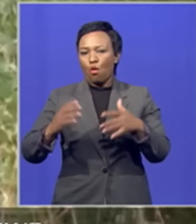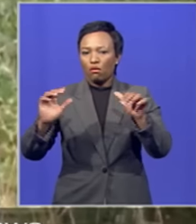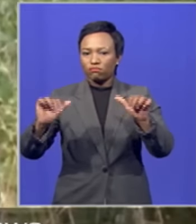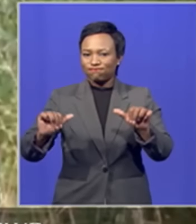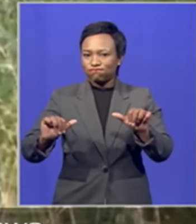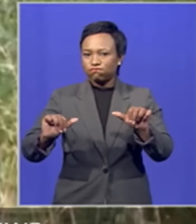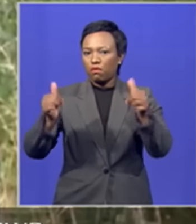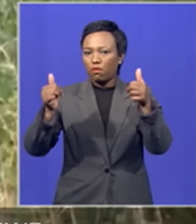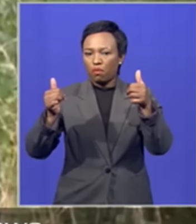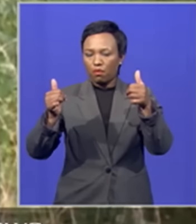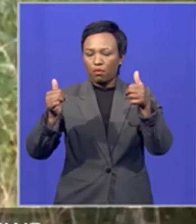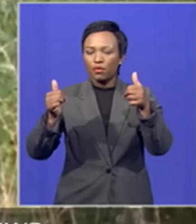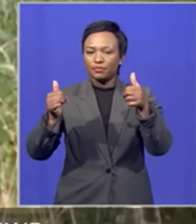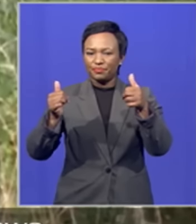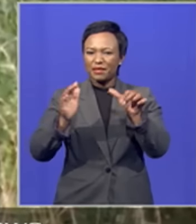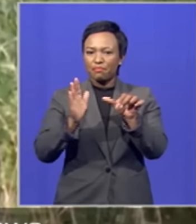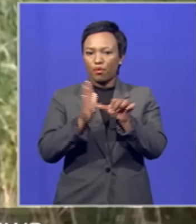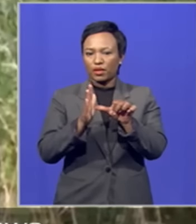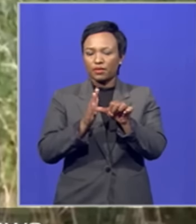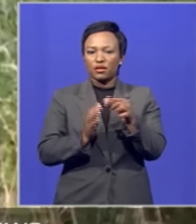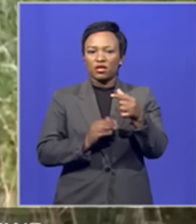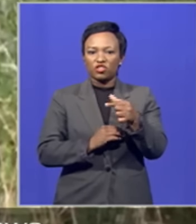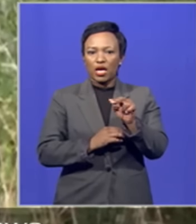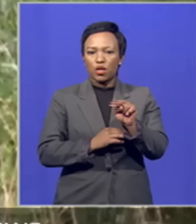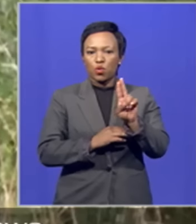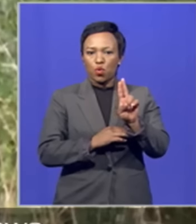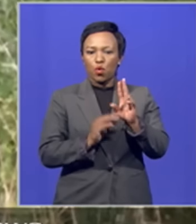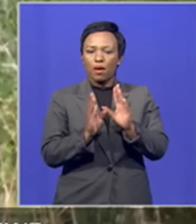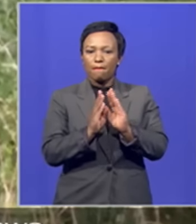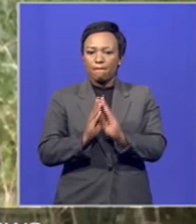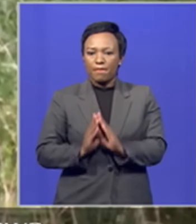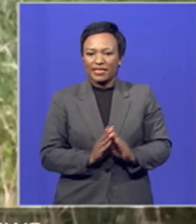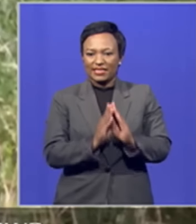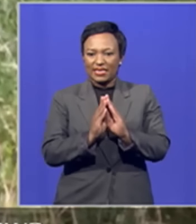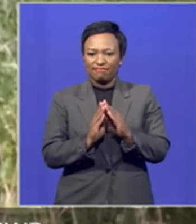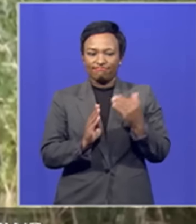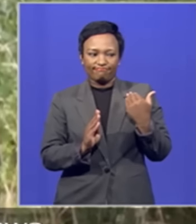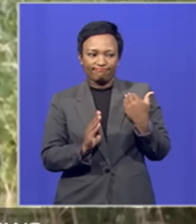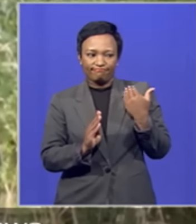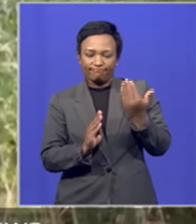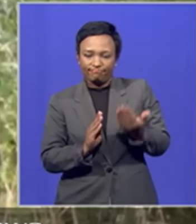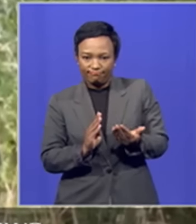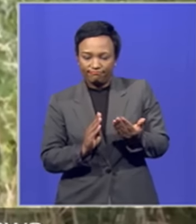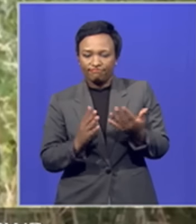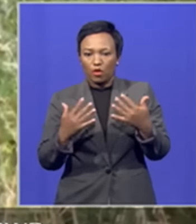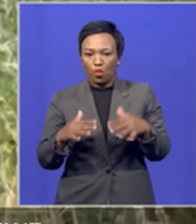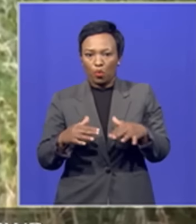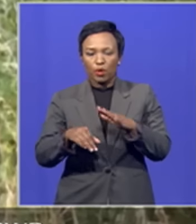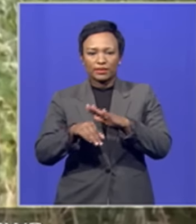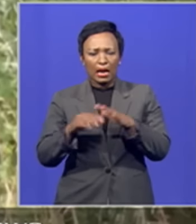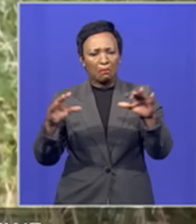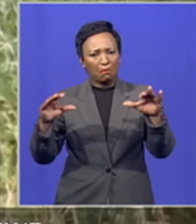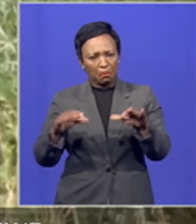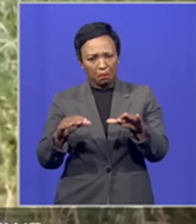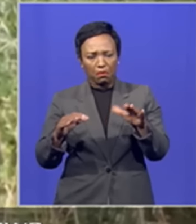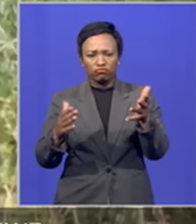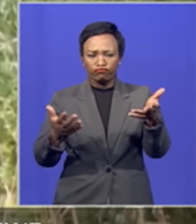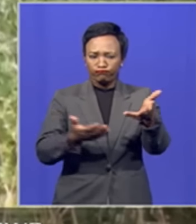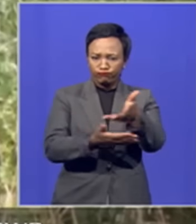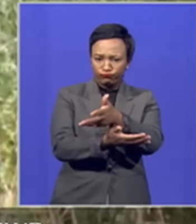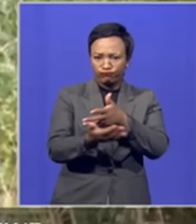GNU leaders meeting. It's a retreat, really. We spent a considerable amount of time together